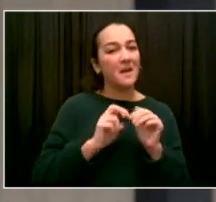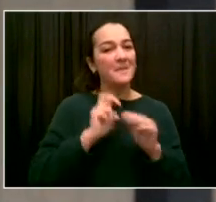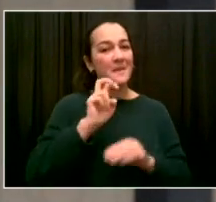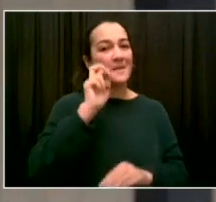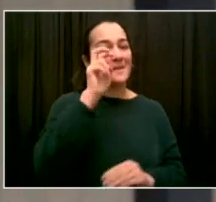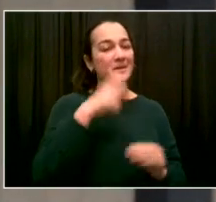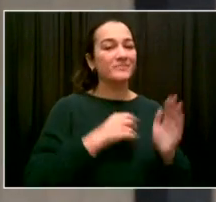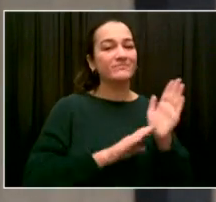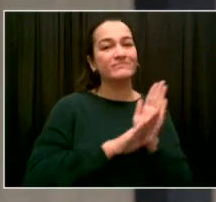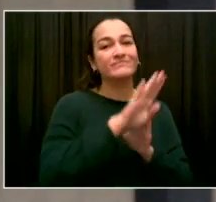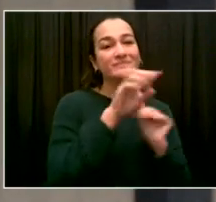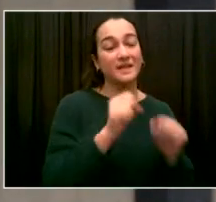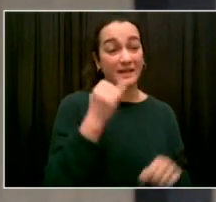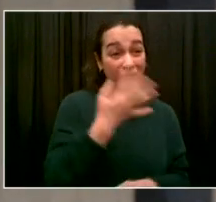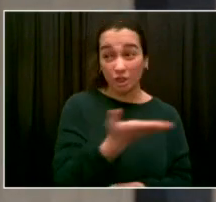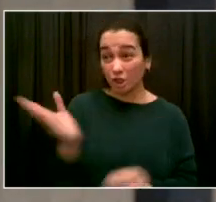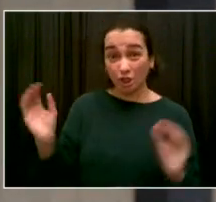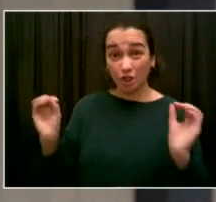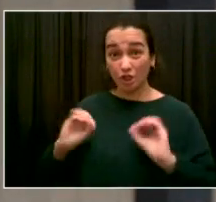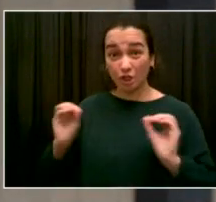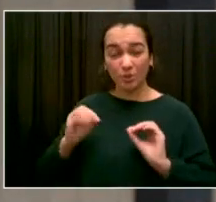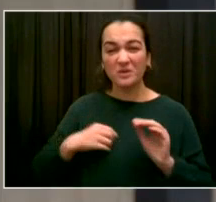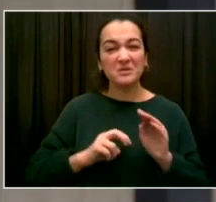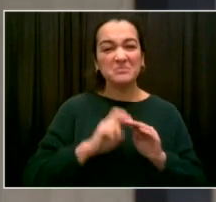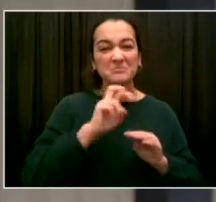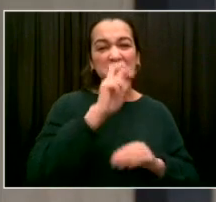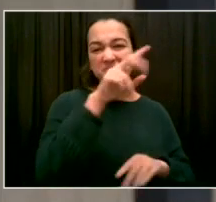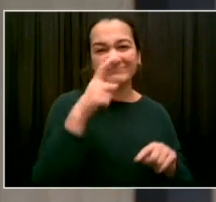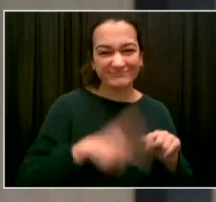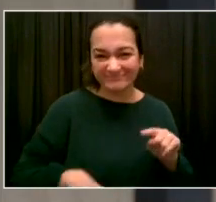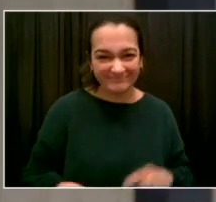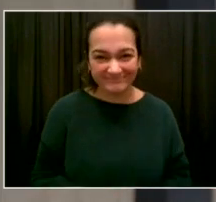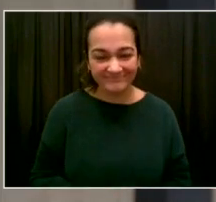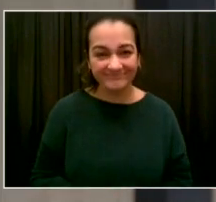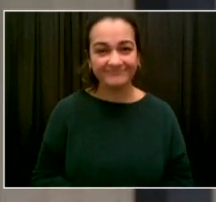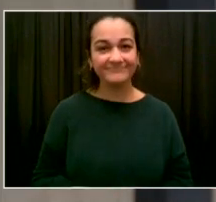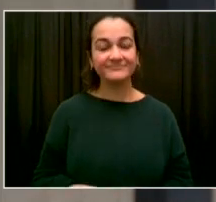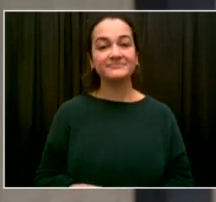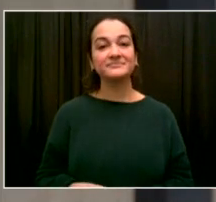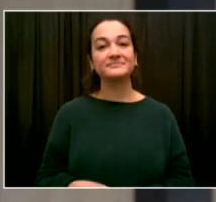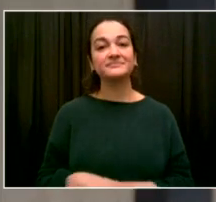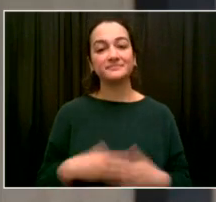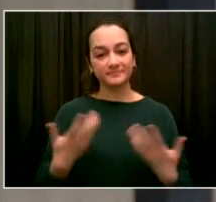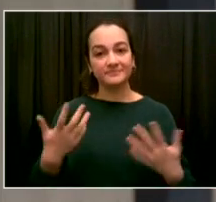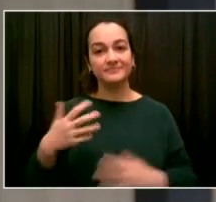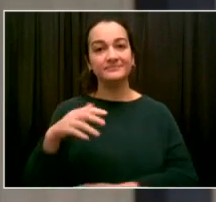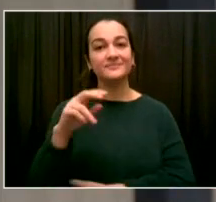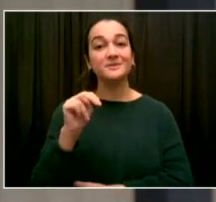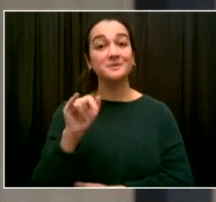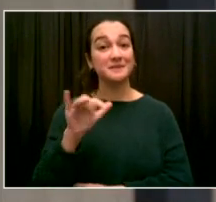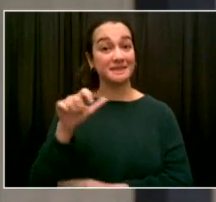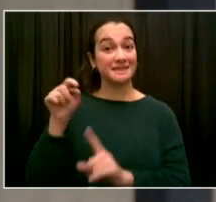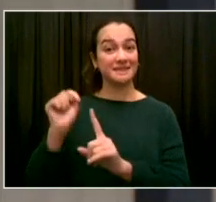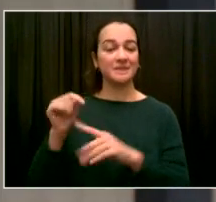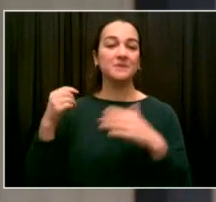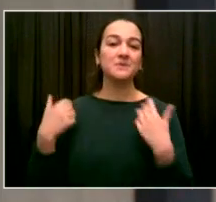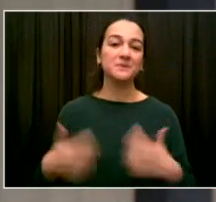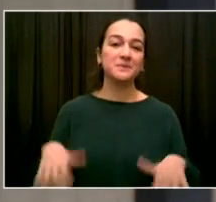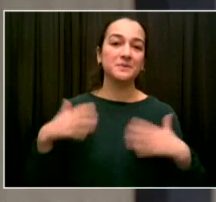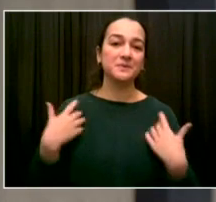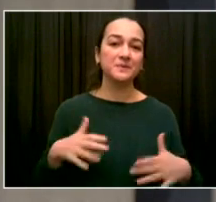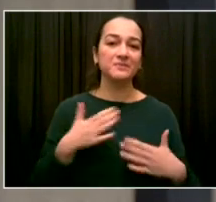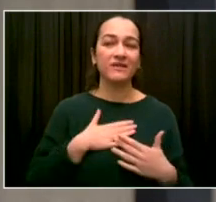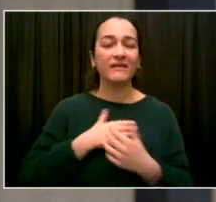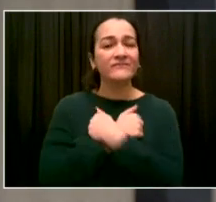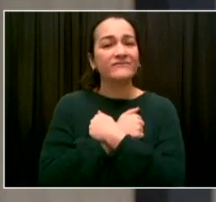me. You know, my dad, as you know, who just passed away a few weeks ago, he had a junky little exterminating business. He hated his